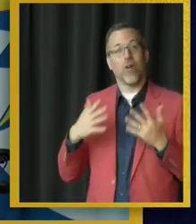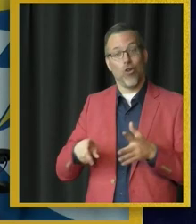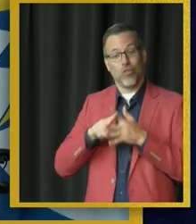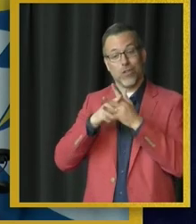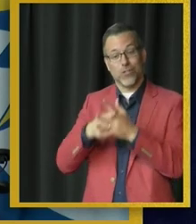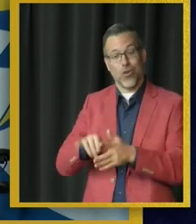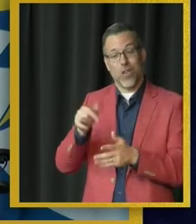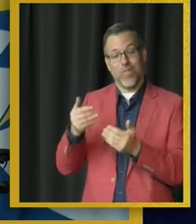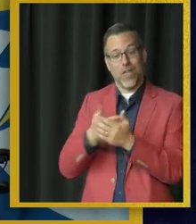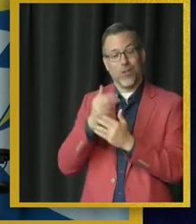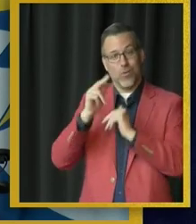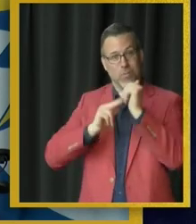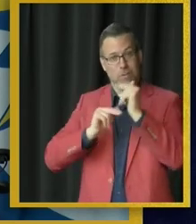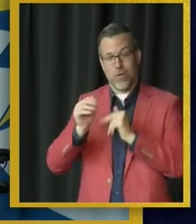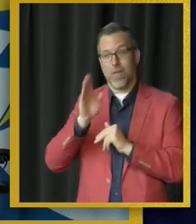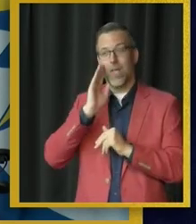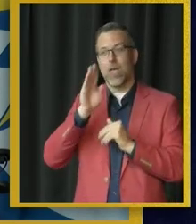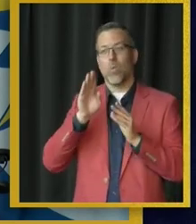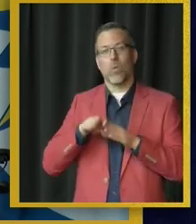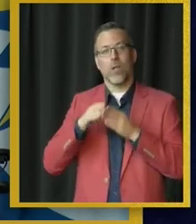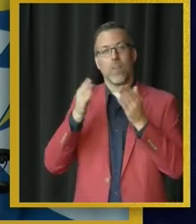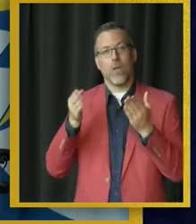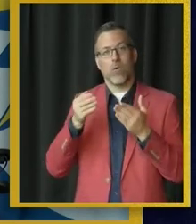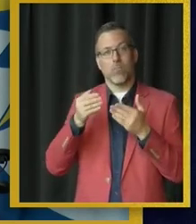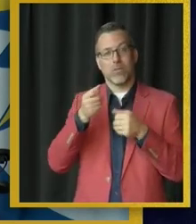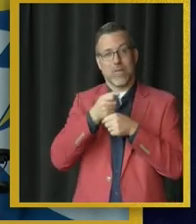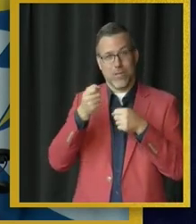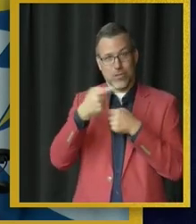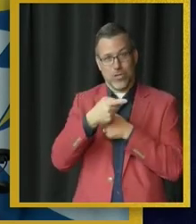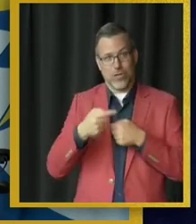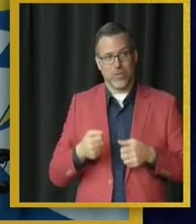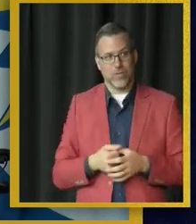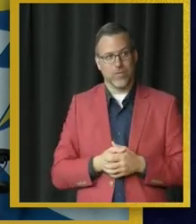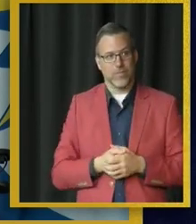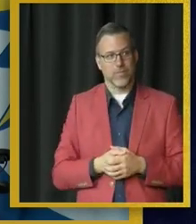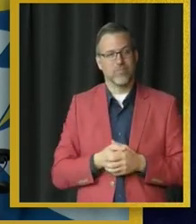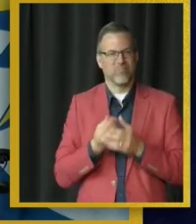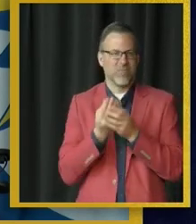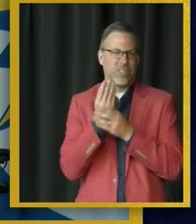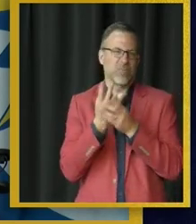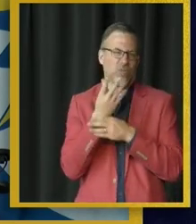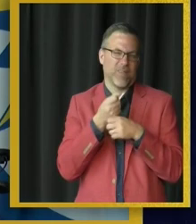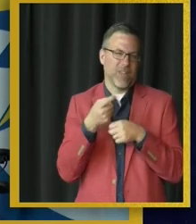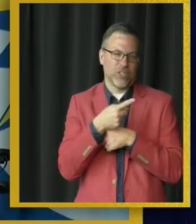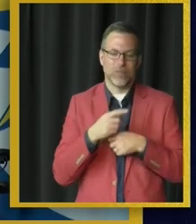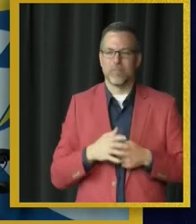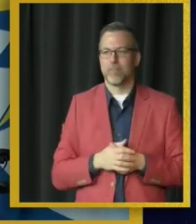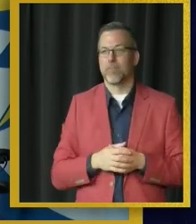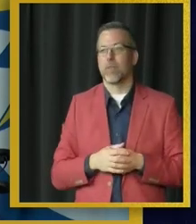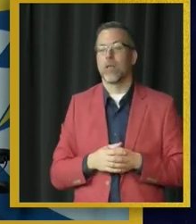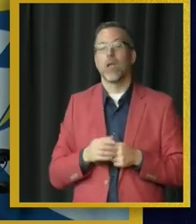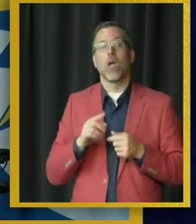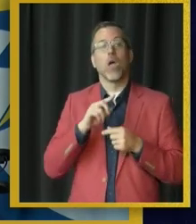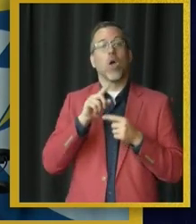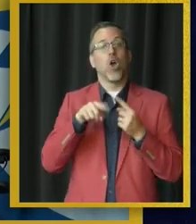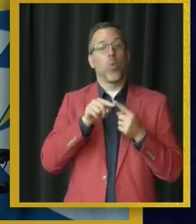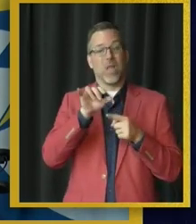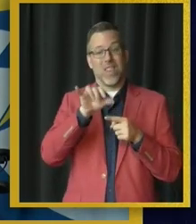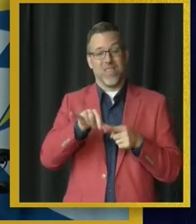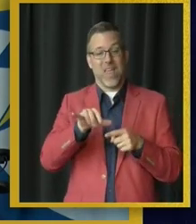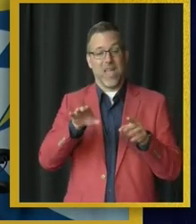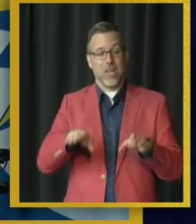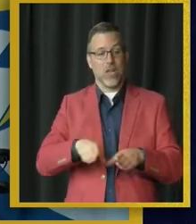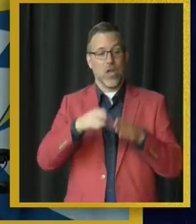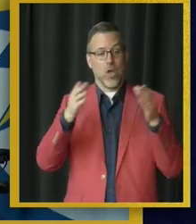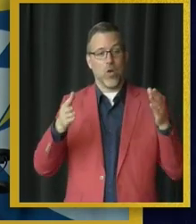facility, and it is set to open up next year, in the spring of next year. Now, once that facility is open, the